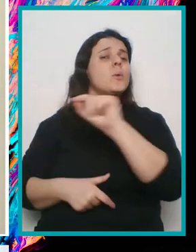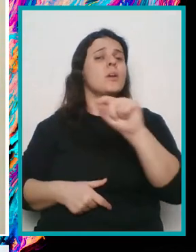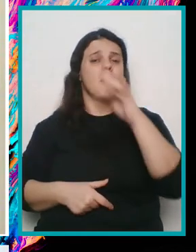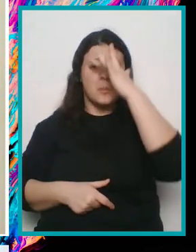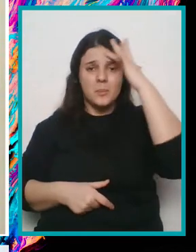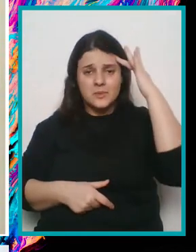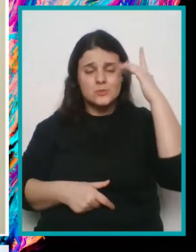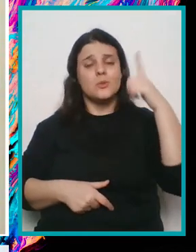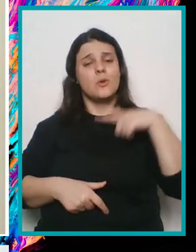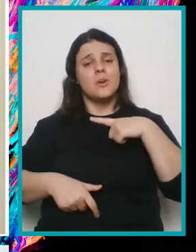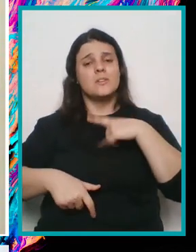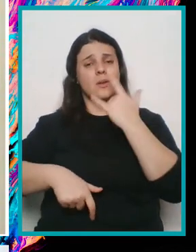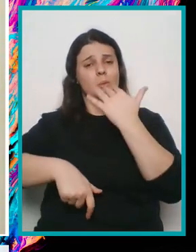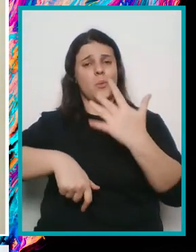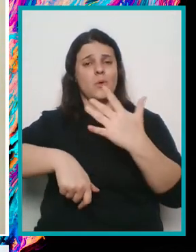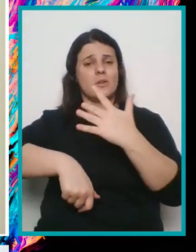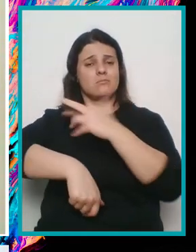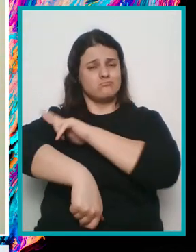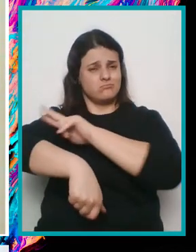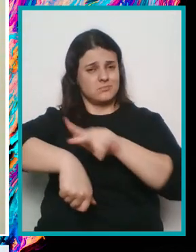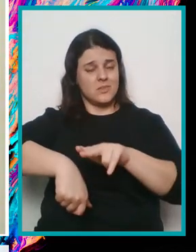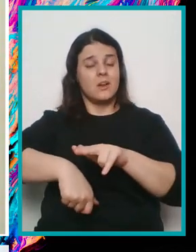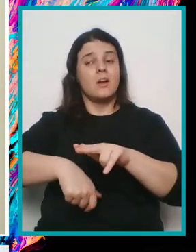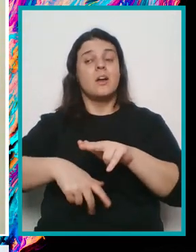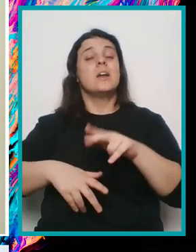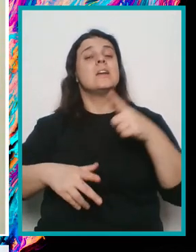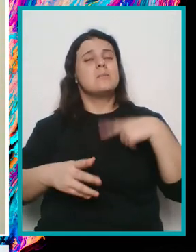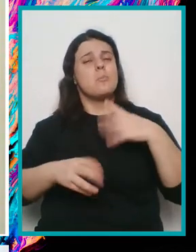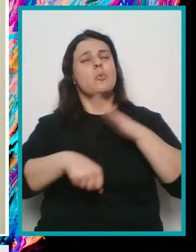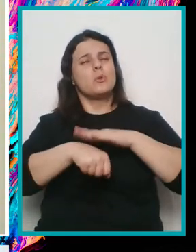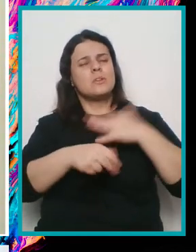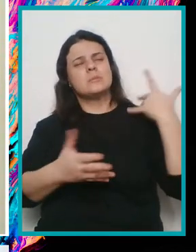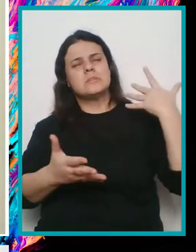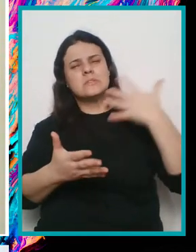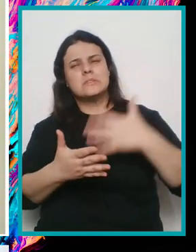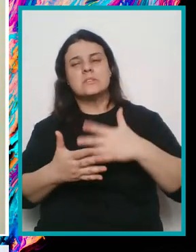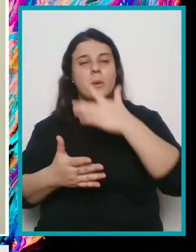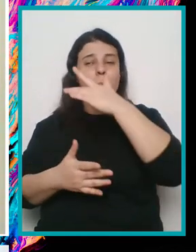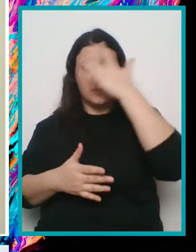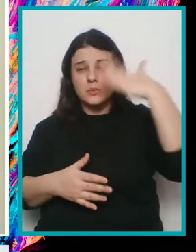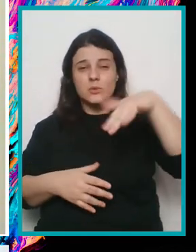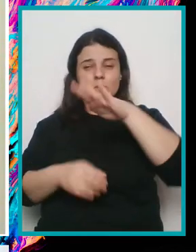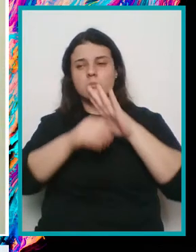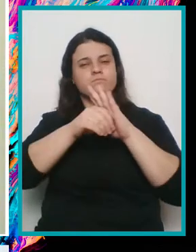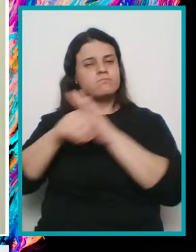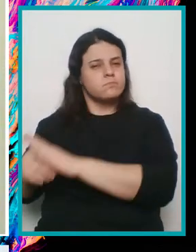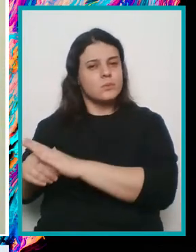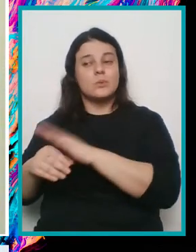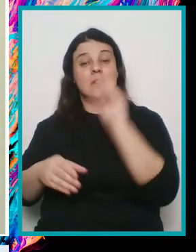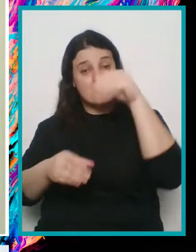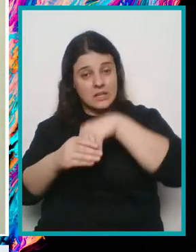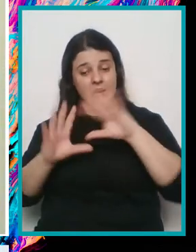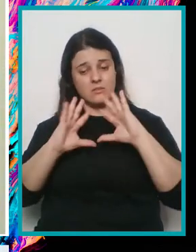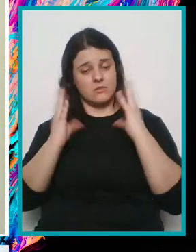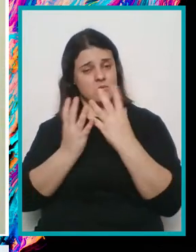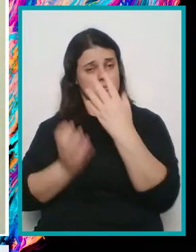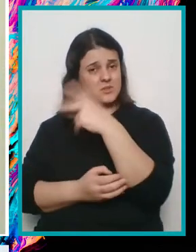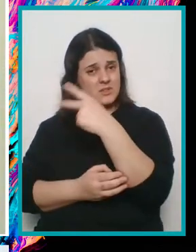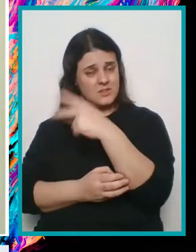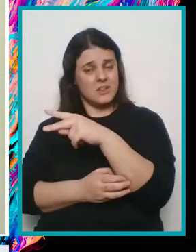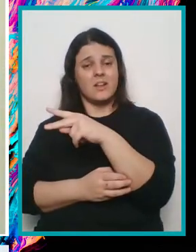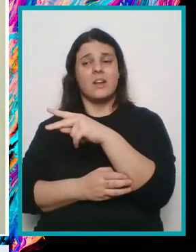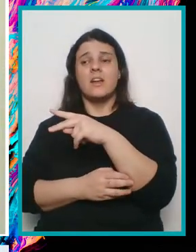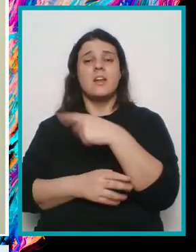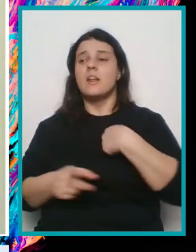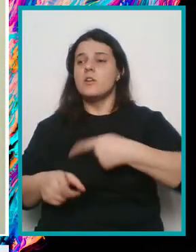silenced. And they have suffered. They have lost loved ones. They have lost their homes. They have lost